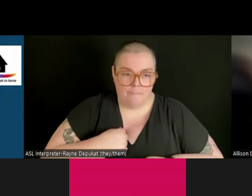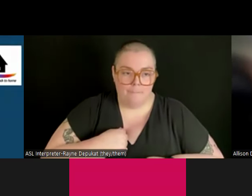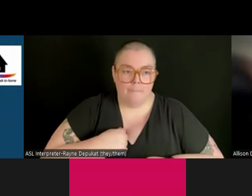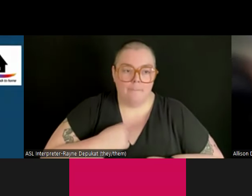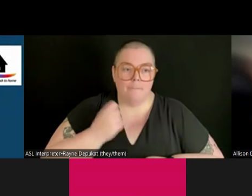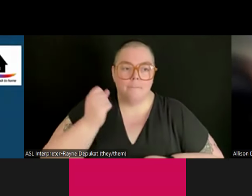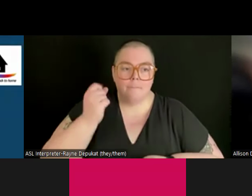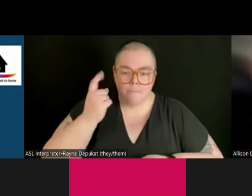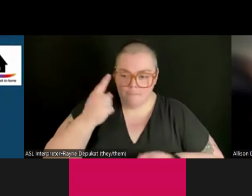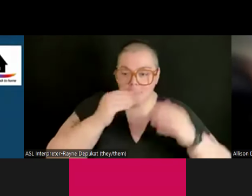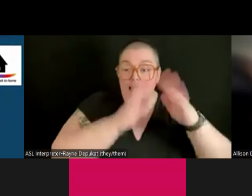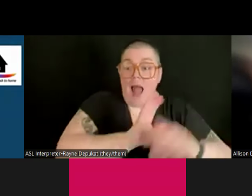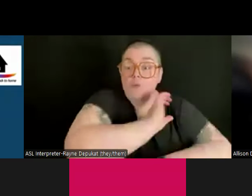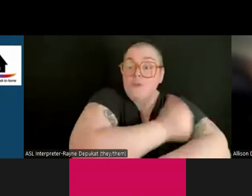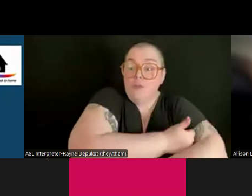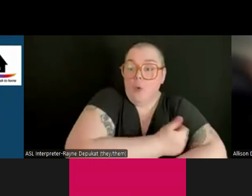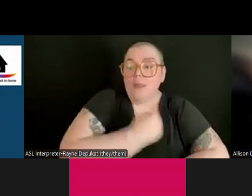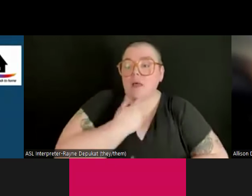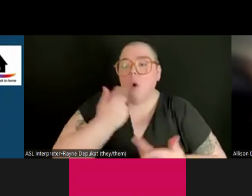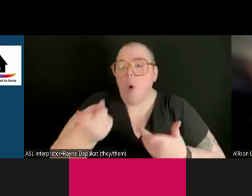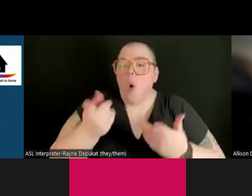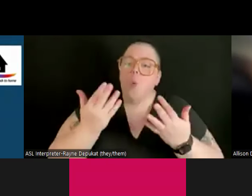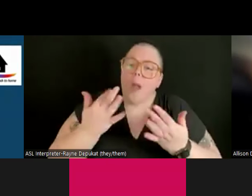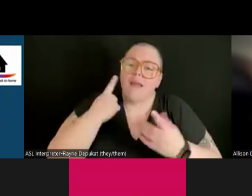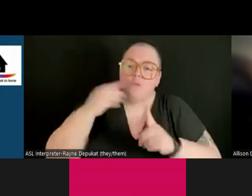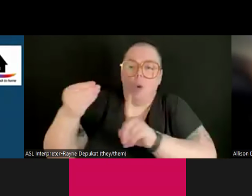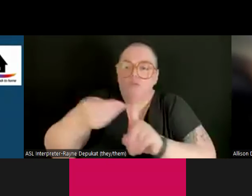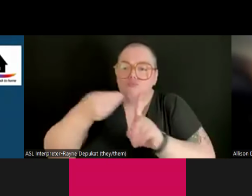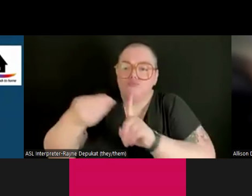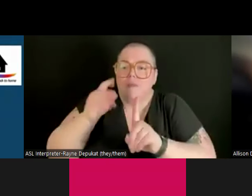voucher, but you have an immediate problem.